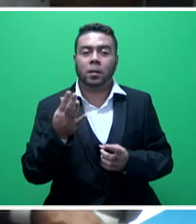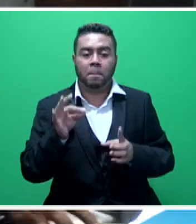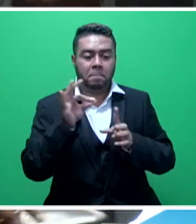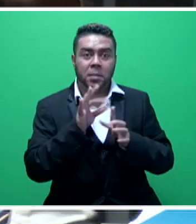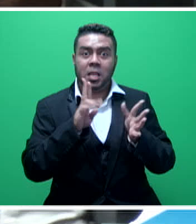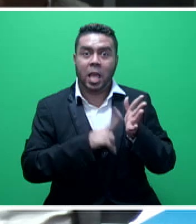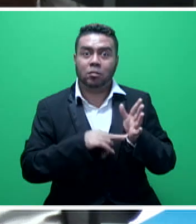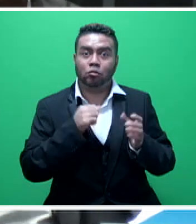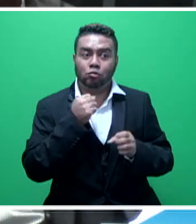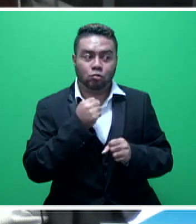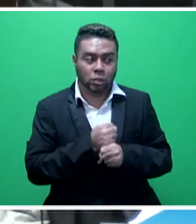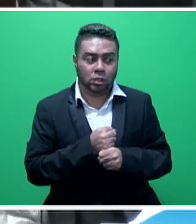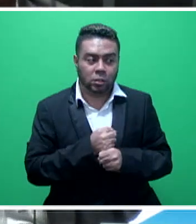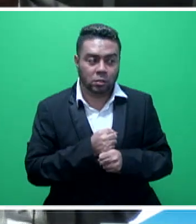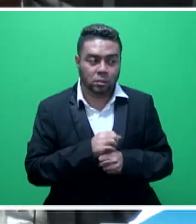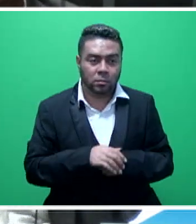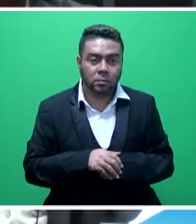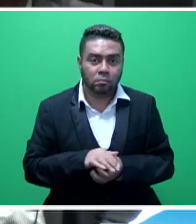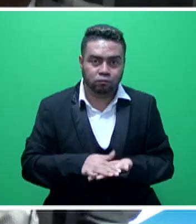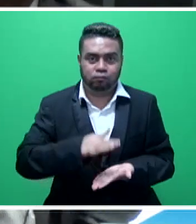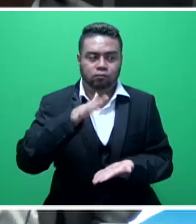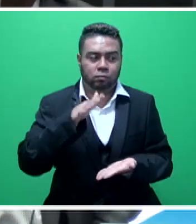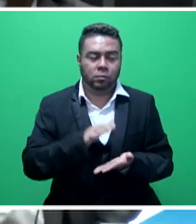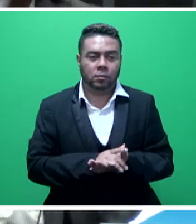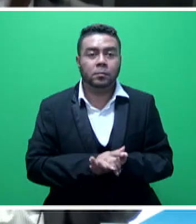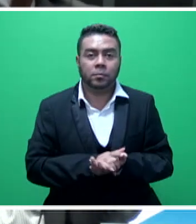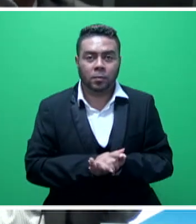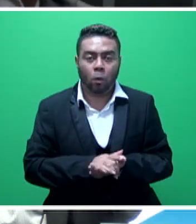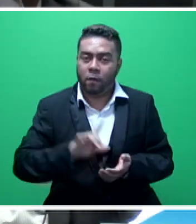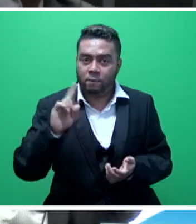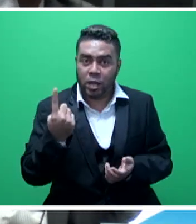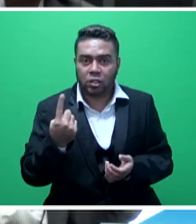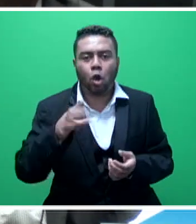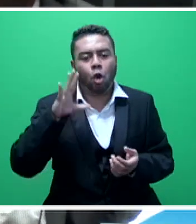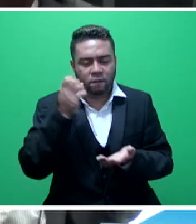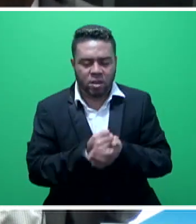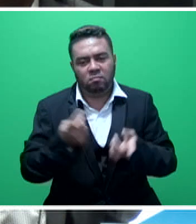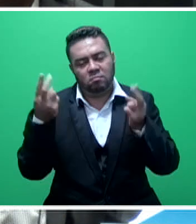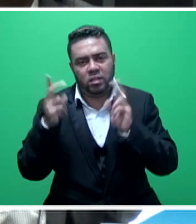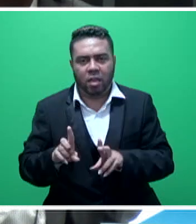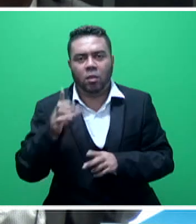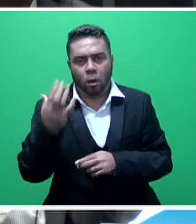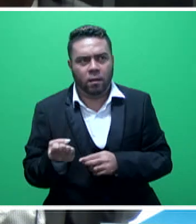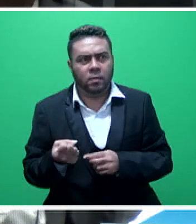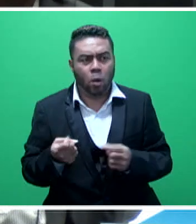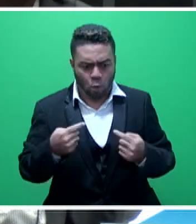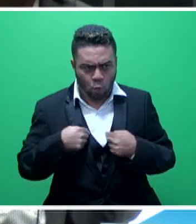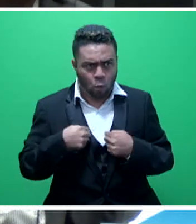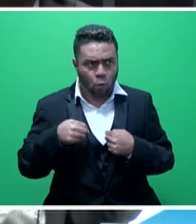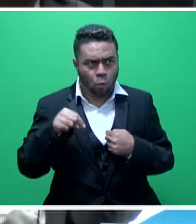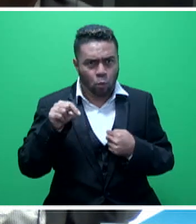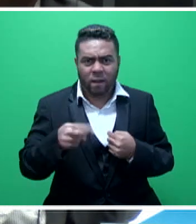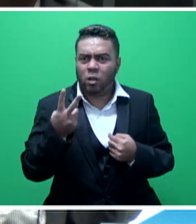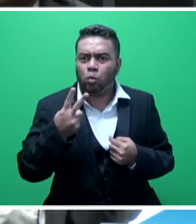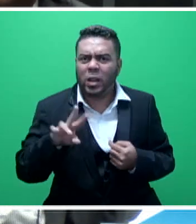Guinea, including its first confirmed death. Honourable Speaker, we have 27 cases, 18